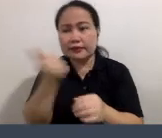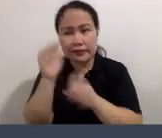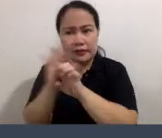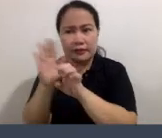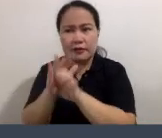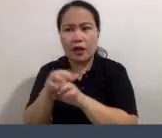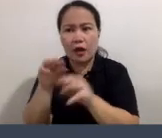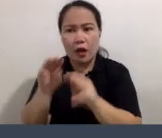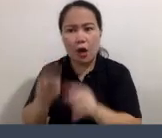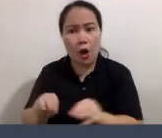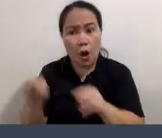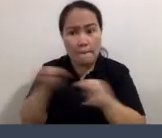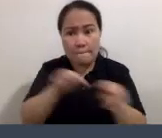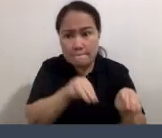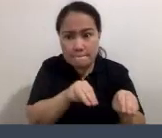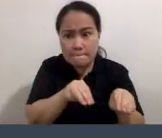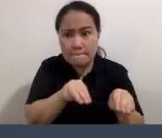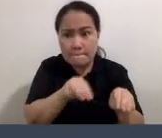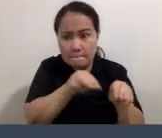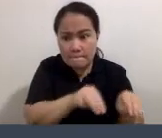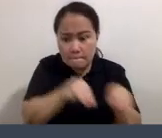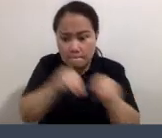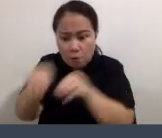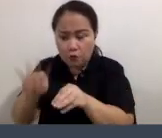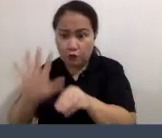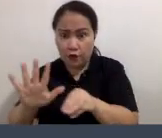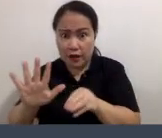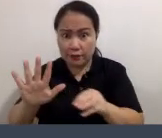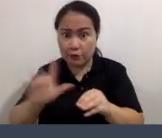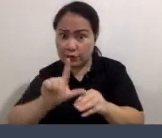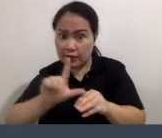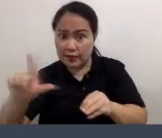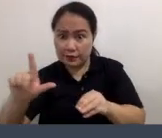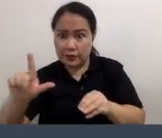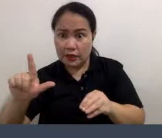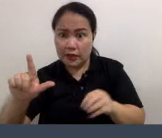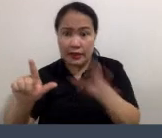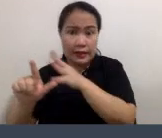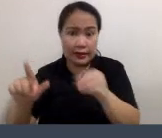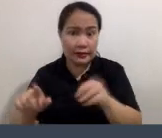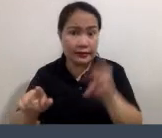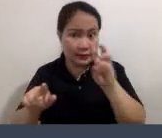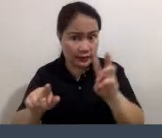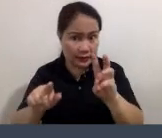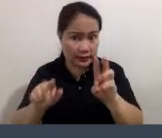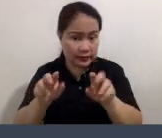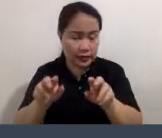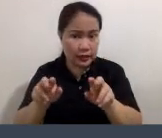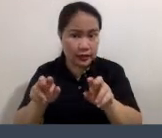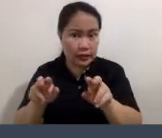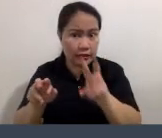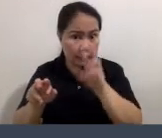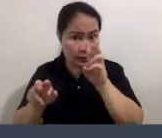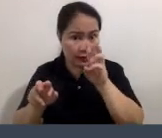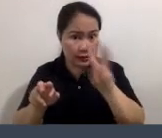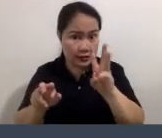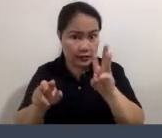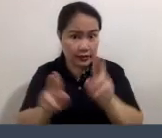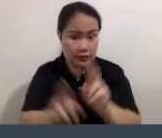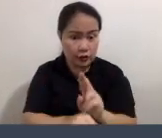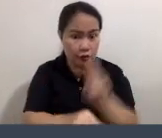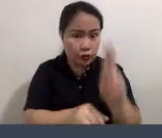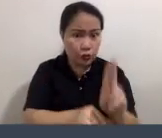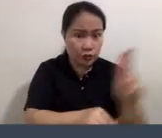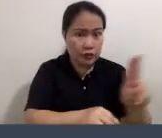here move 5 units to the left and 6 units to the right. So, dapat alam din natin kung paano i-represent. Okay? So, since meron